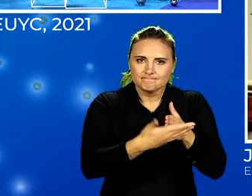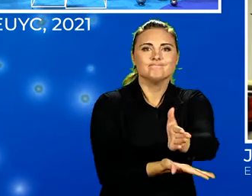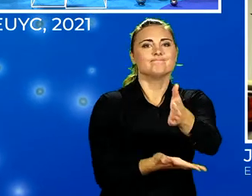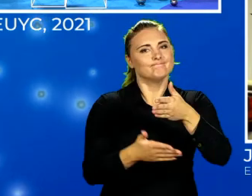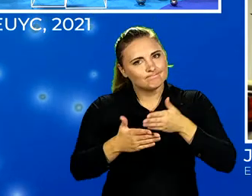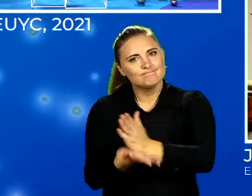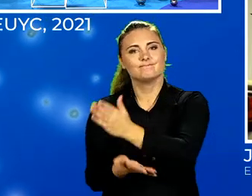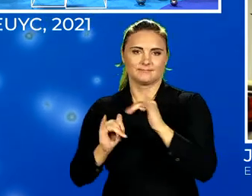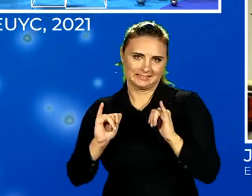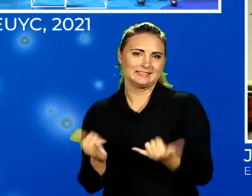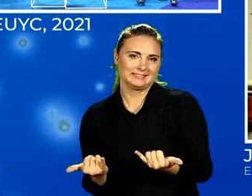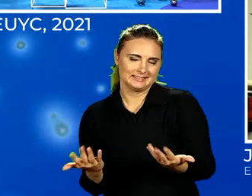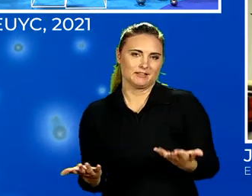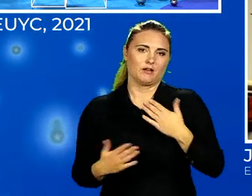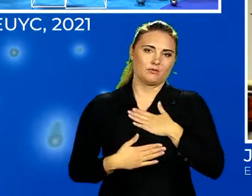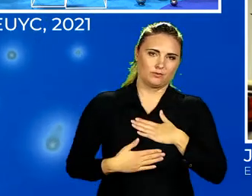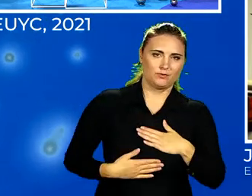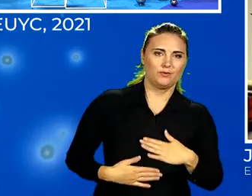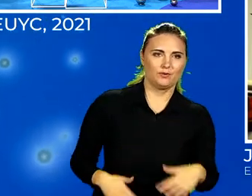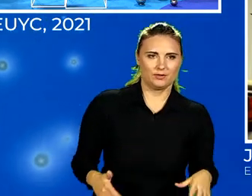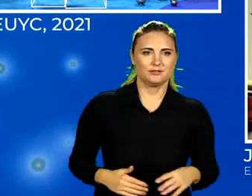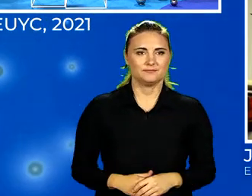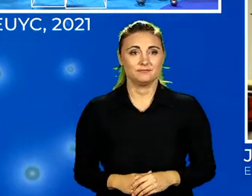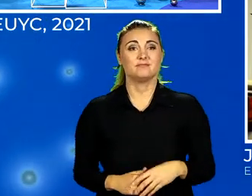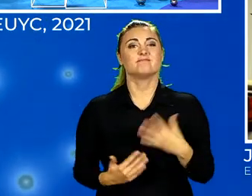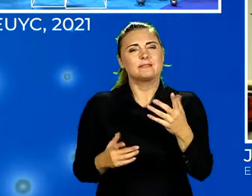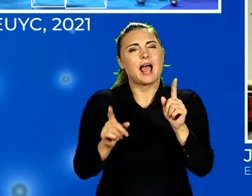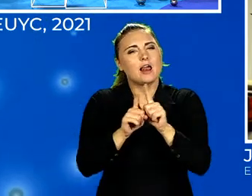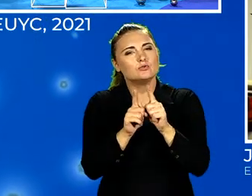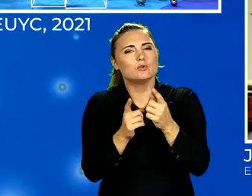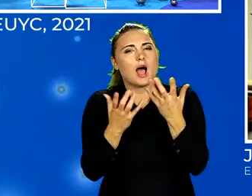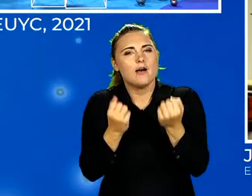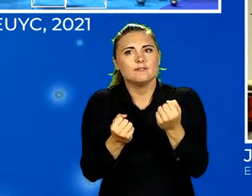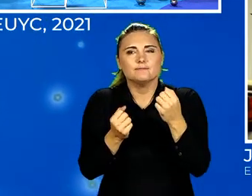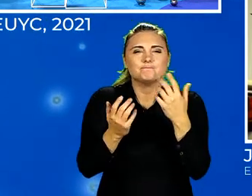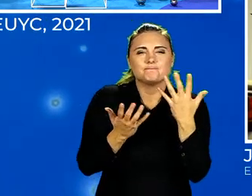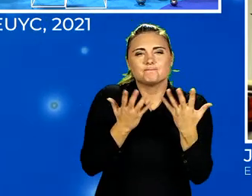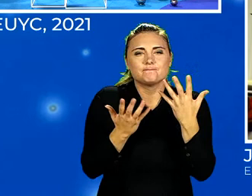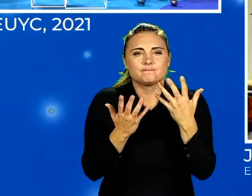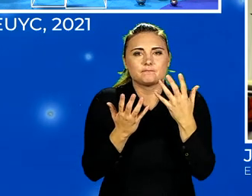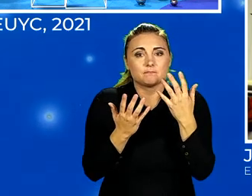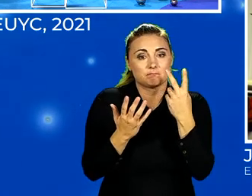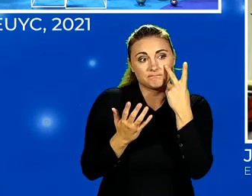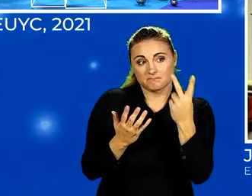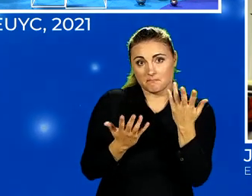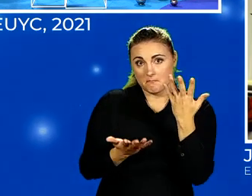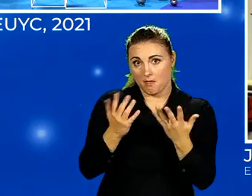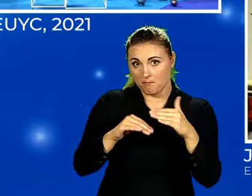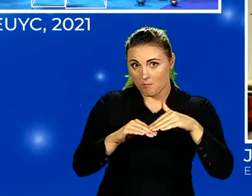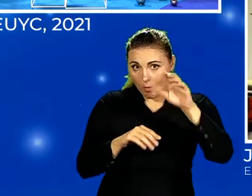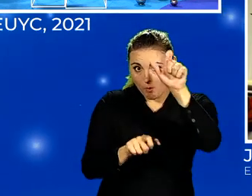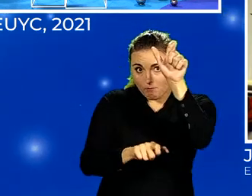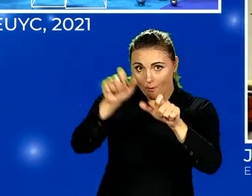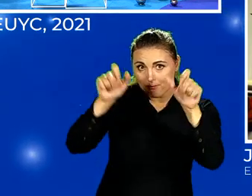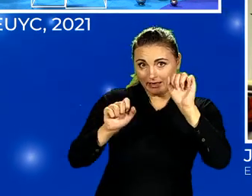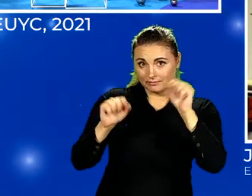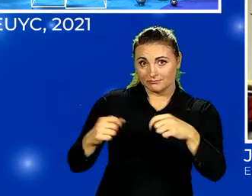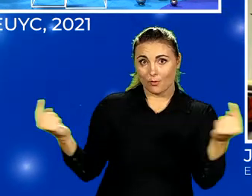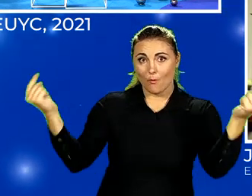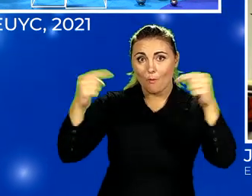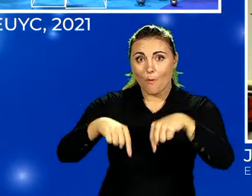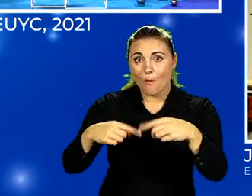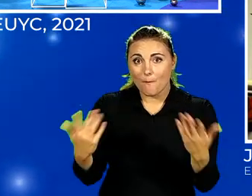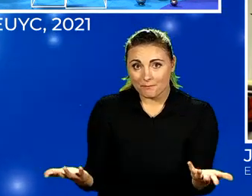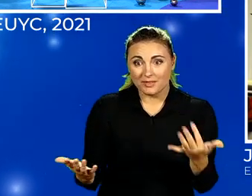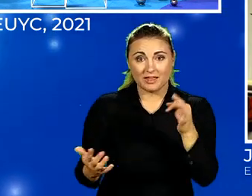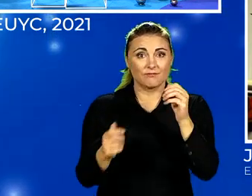part. Probably we managed in some ways to be more present in Council of Europe activities, for example, especially in the Parliamentary Assembly